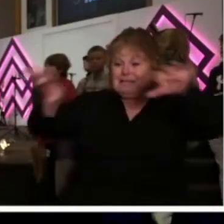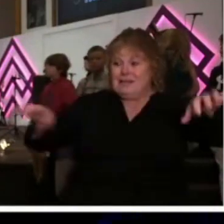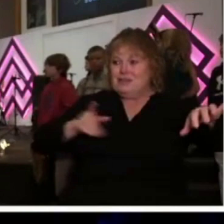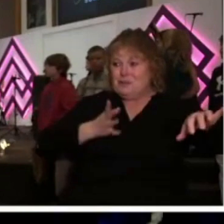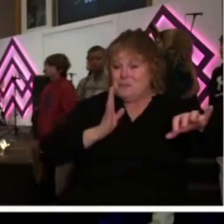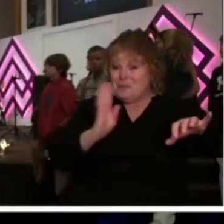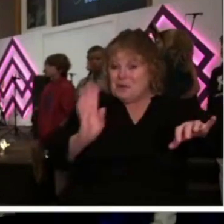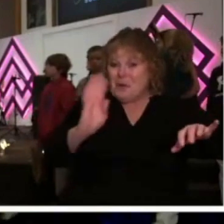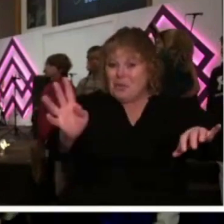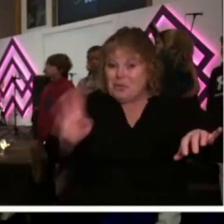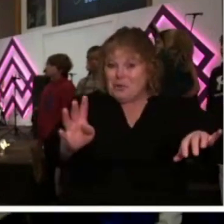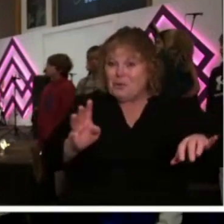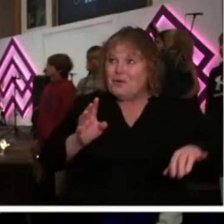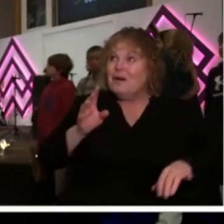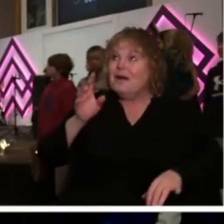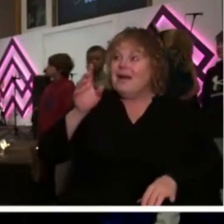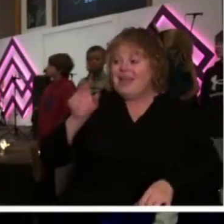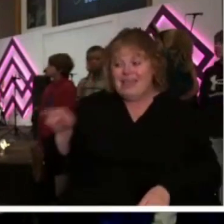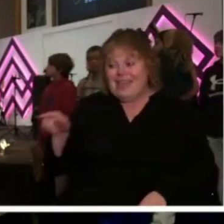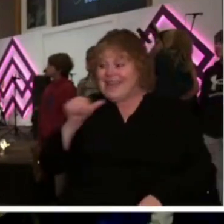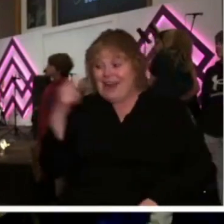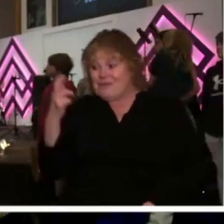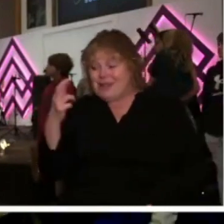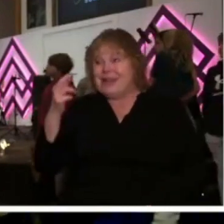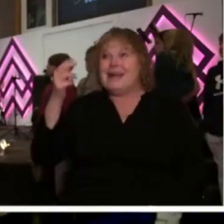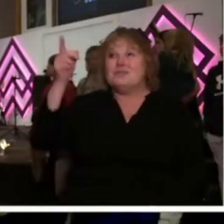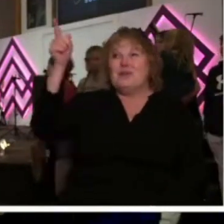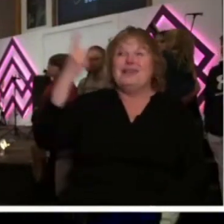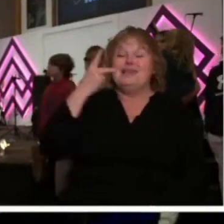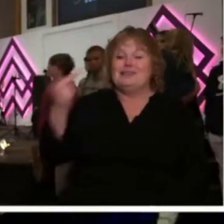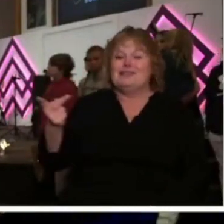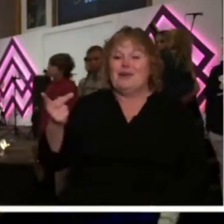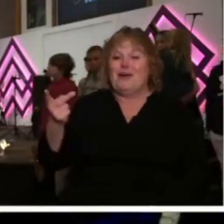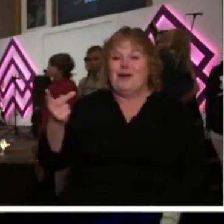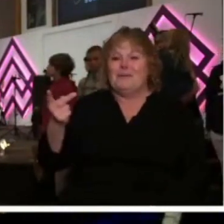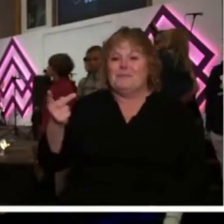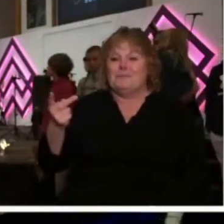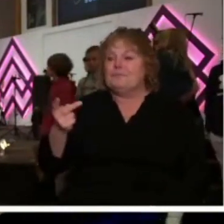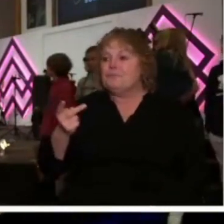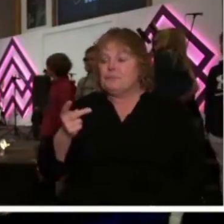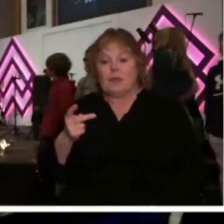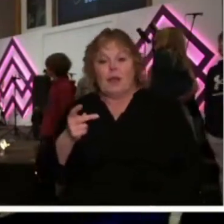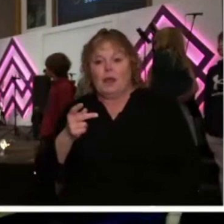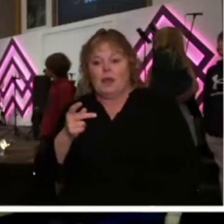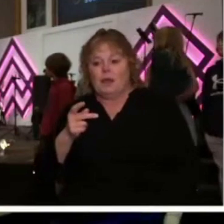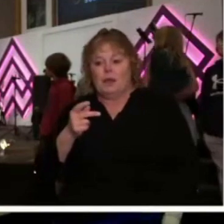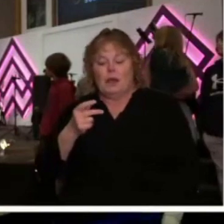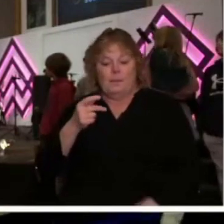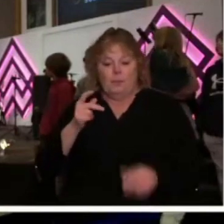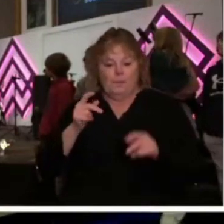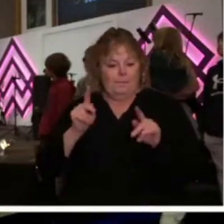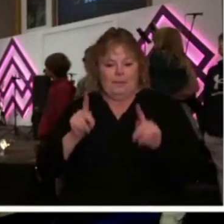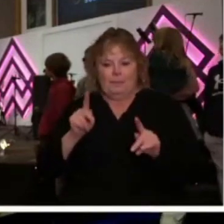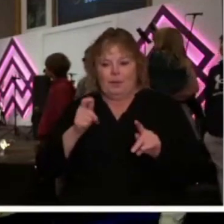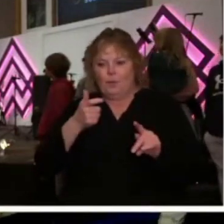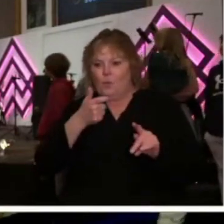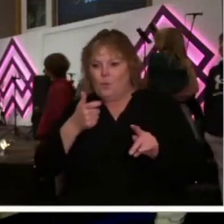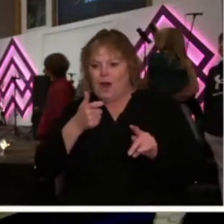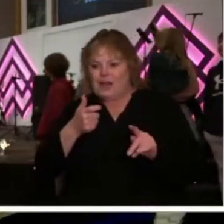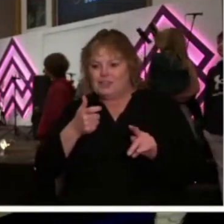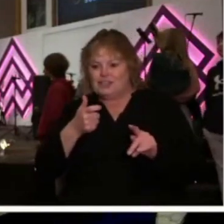see. In Joshua, we watched God's people cross over the Jordan River, and we watched their faith and we watched their